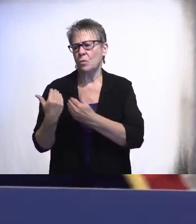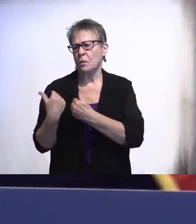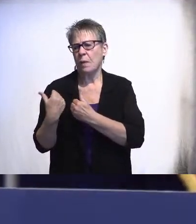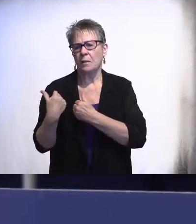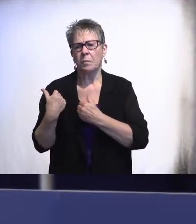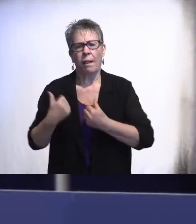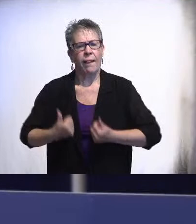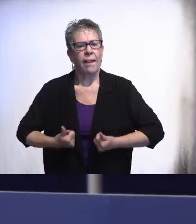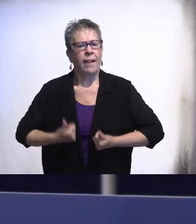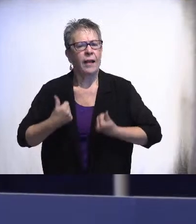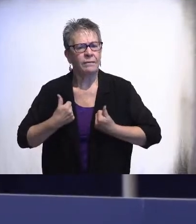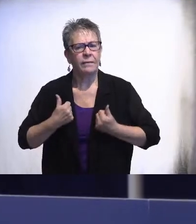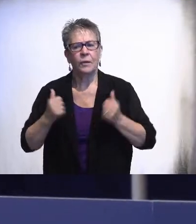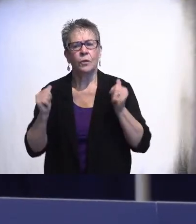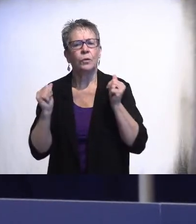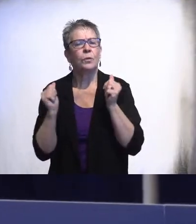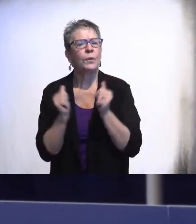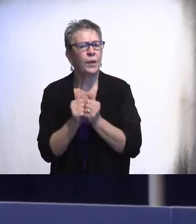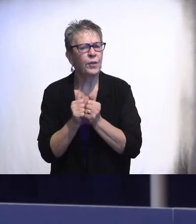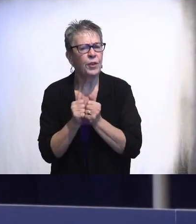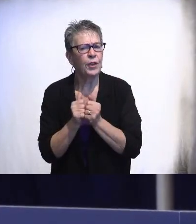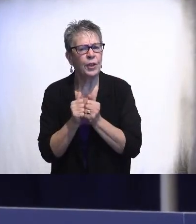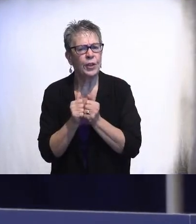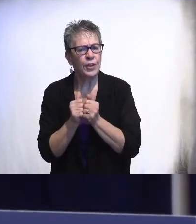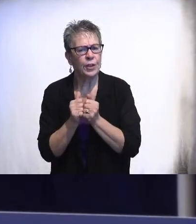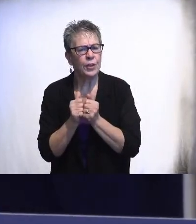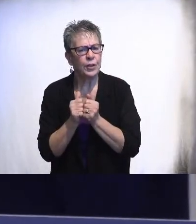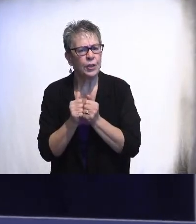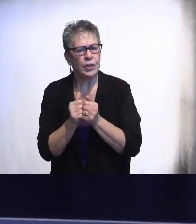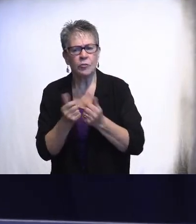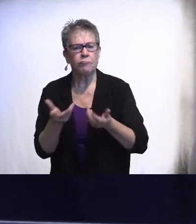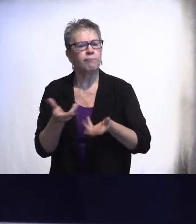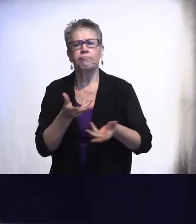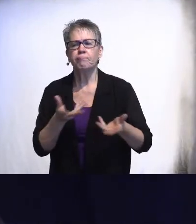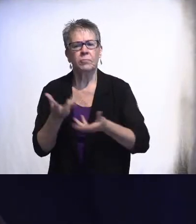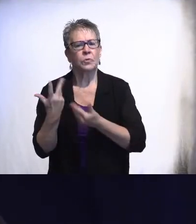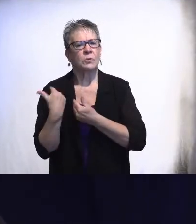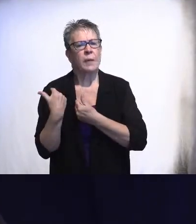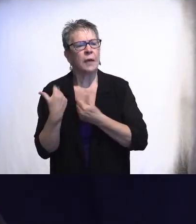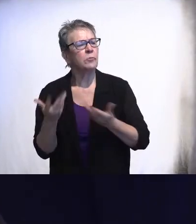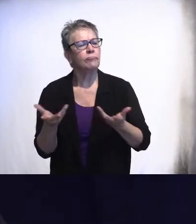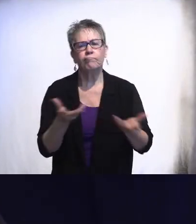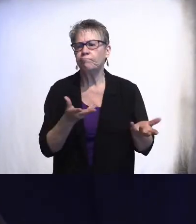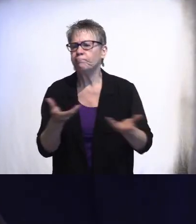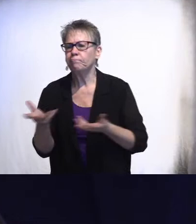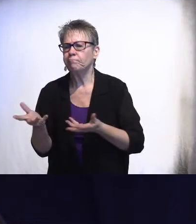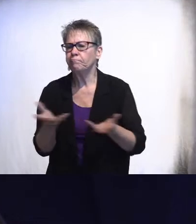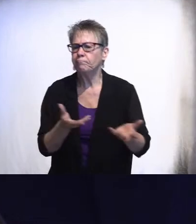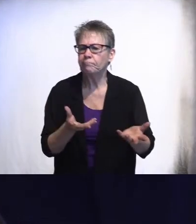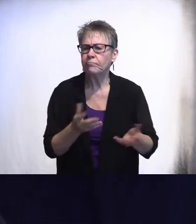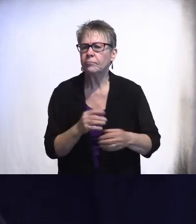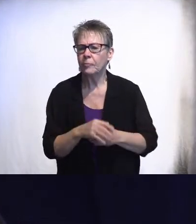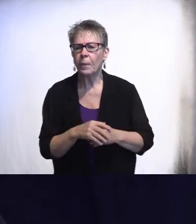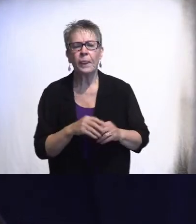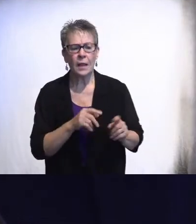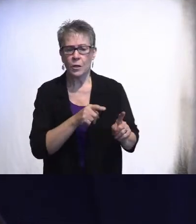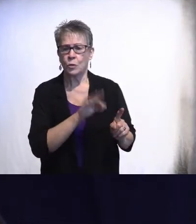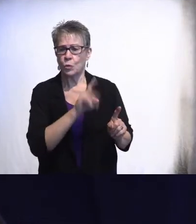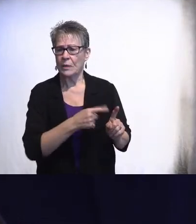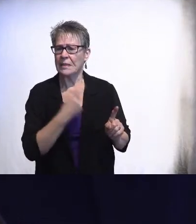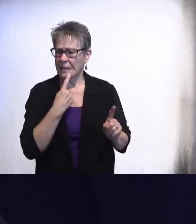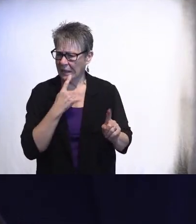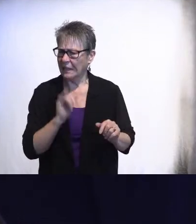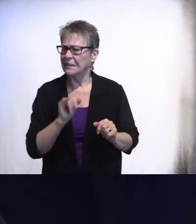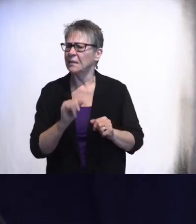all of the techniques that we've mandated over the past year into our daily lives so we can move fast,